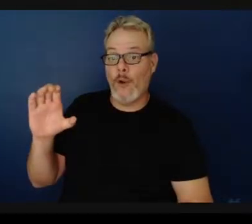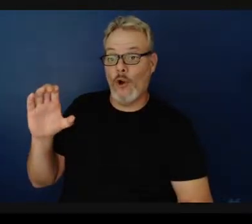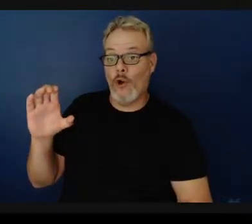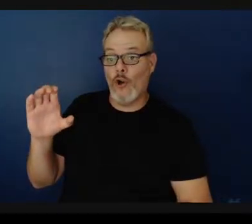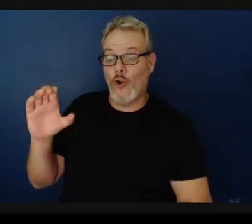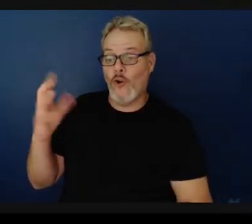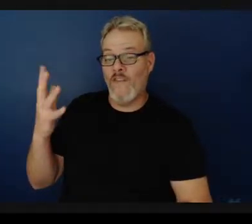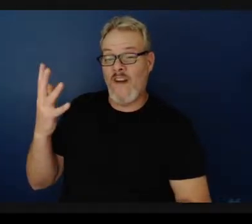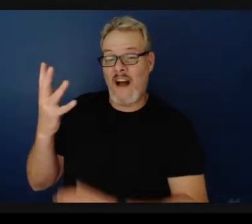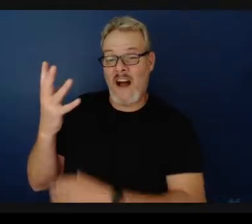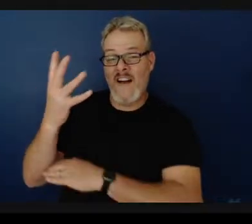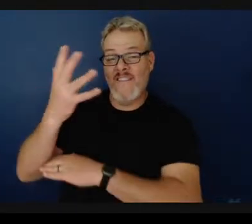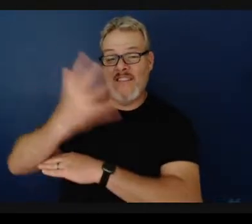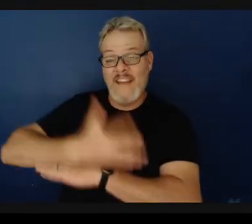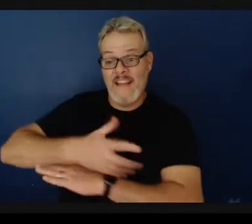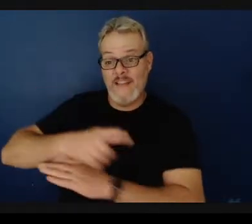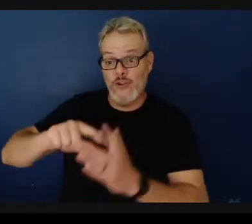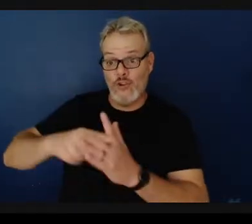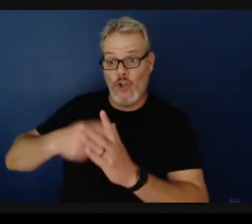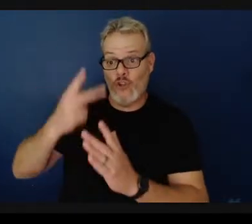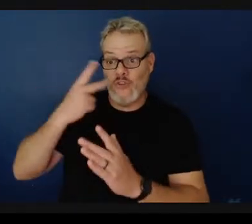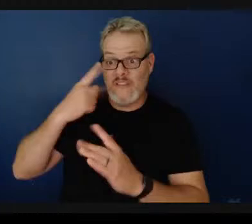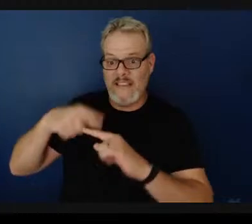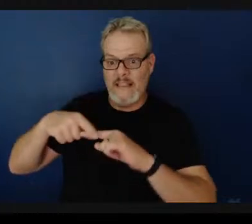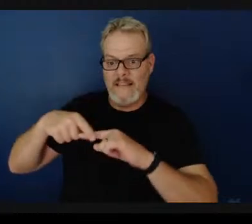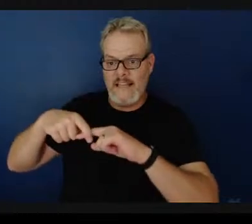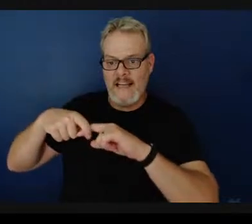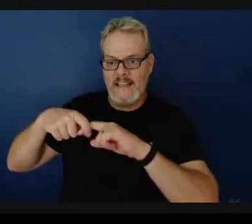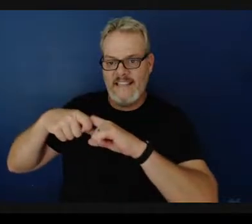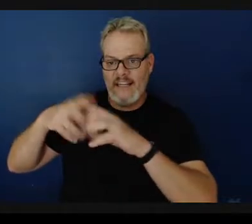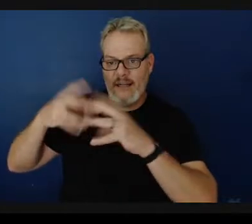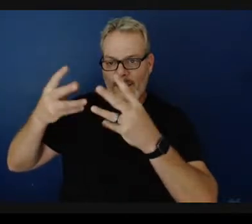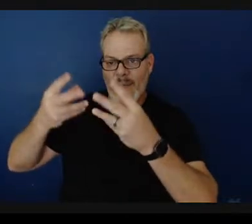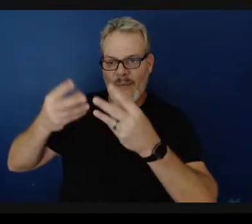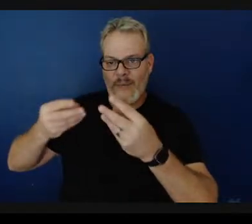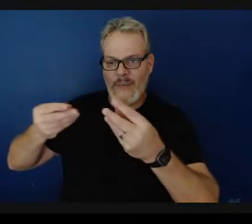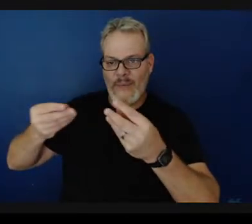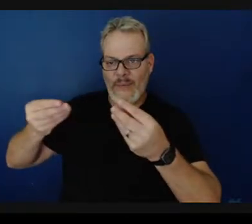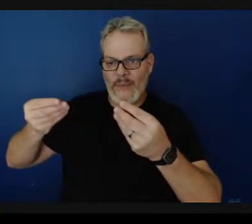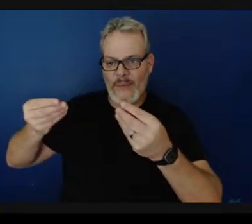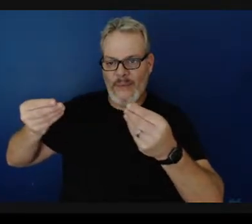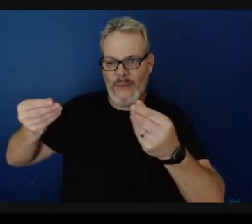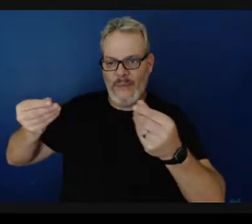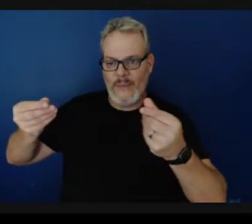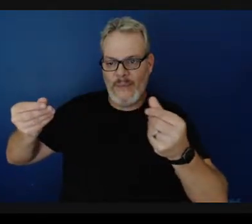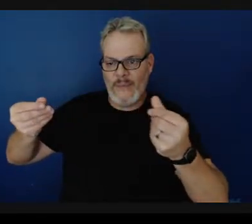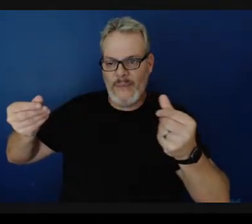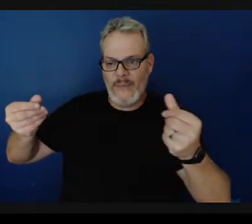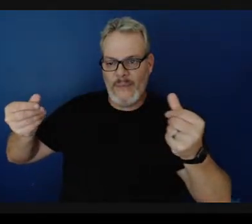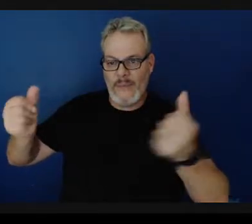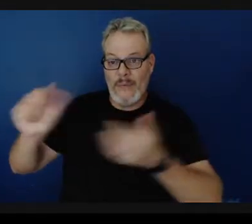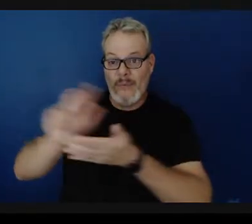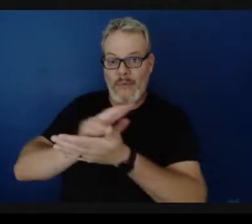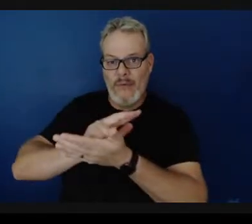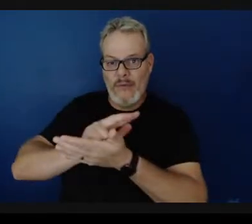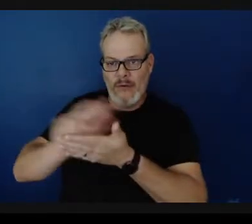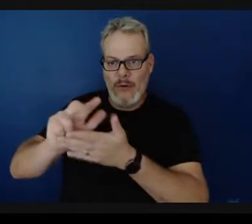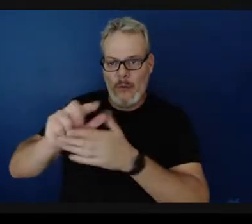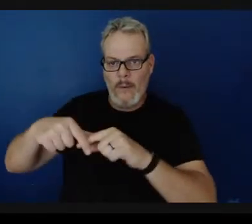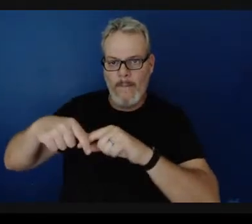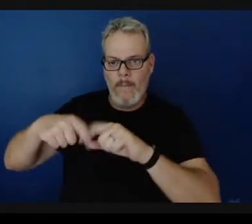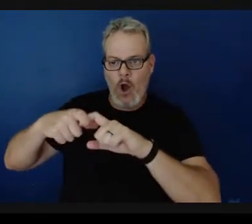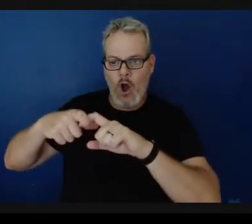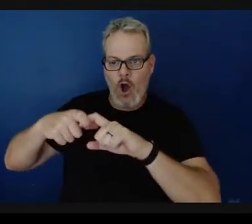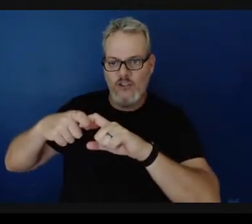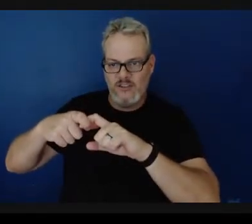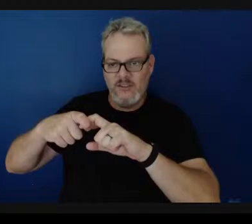5-6 days in, we see that stagnation at Kilauea's lake. Some lake overturning, 3-week pause. We've called it a new eruption